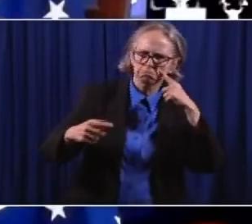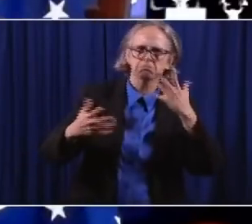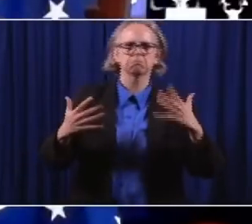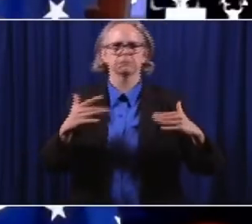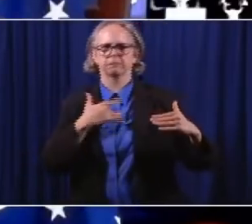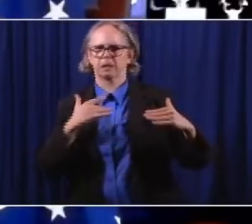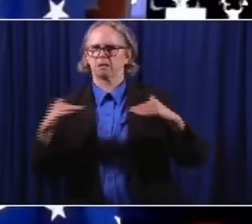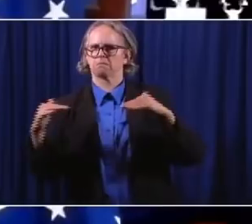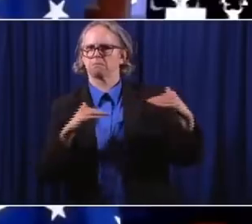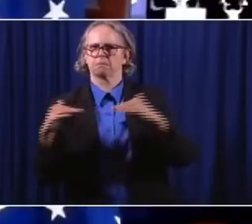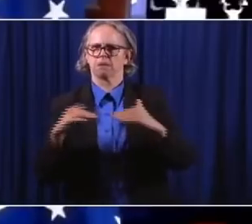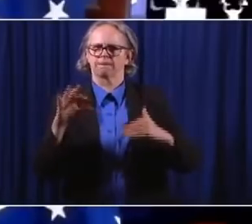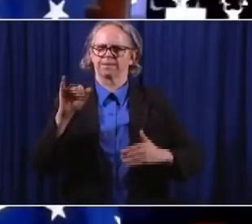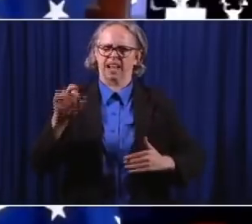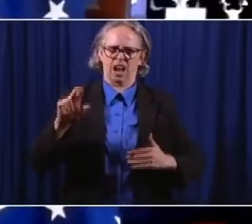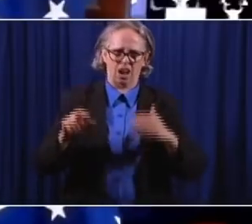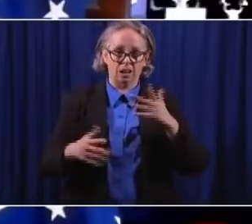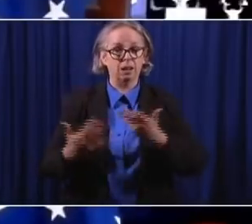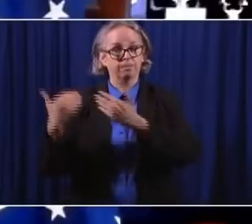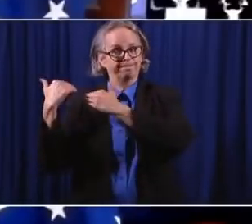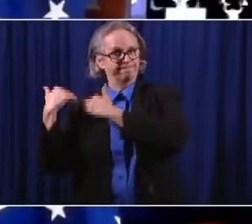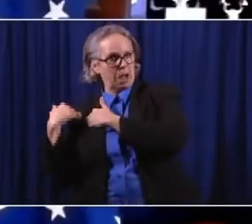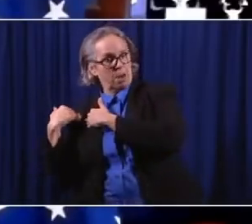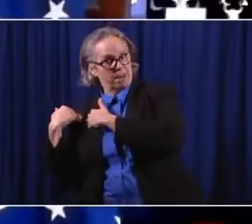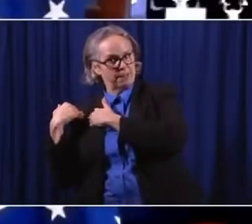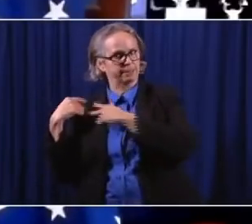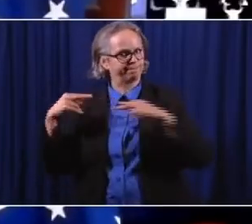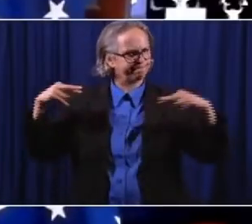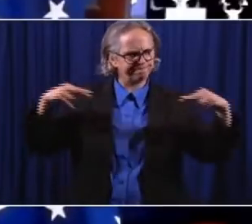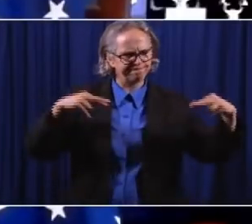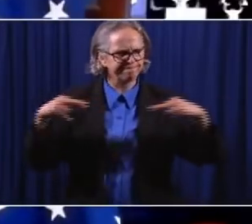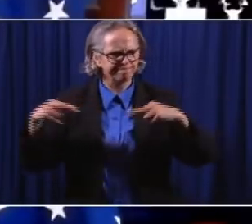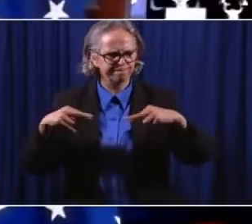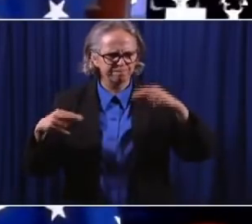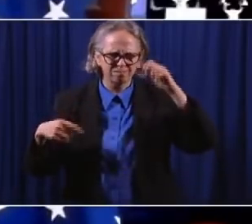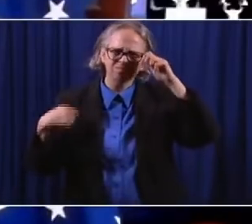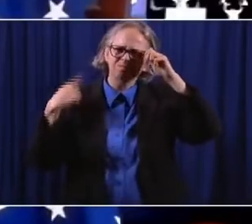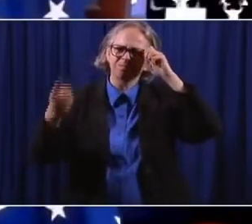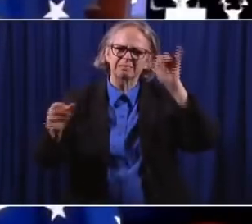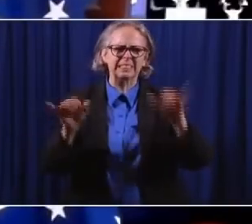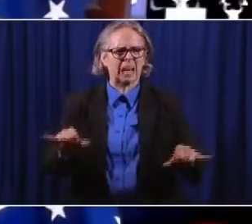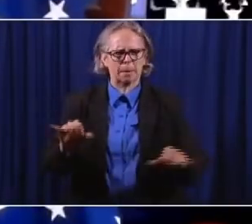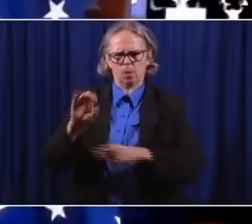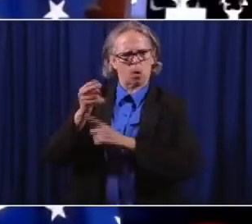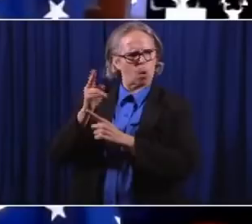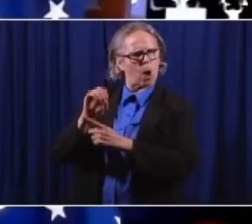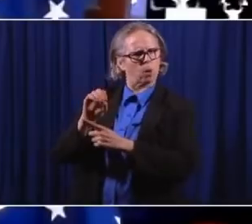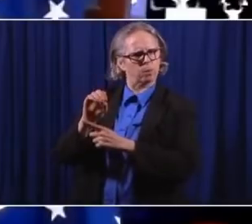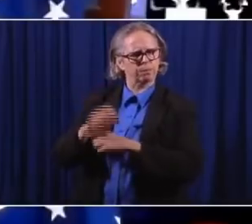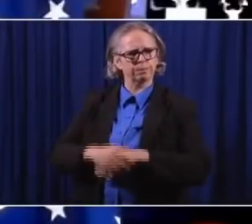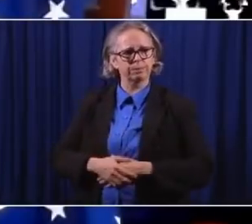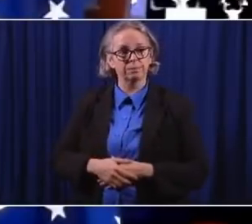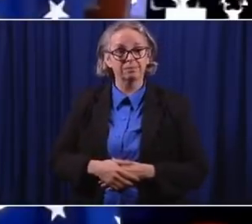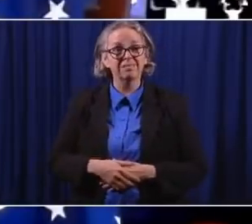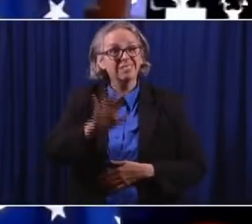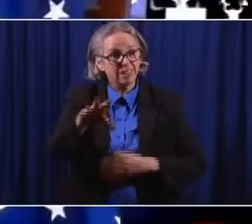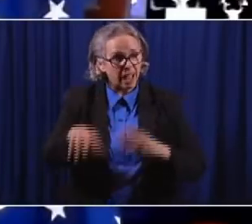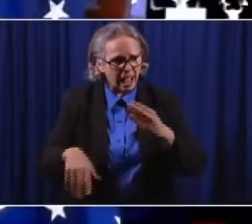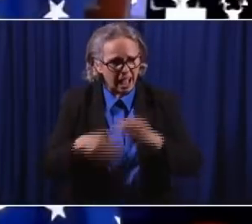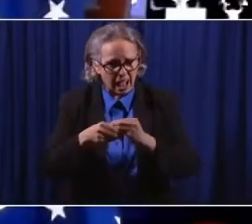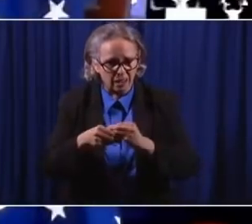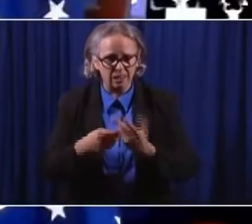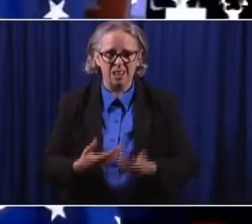hold each other accountable, and we have a strong tradition, just as the governor talked about, a peaceful transition of power. We have a strong tradition in